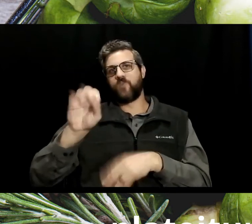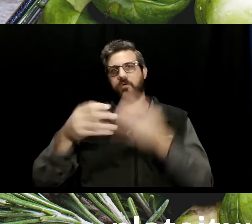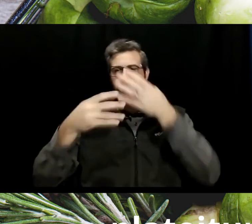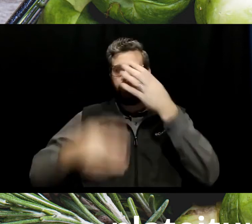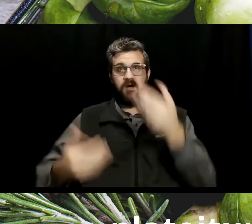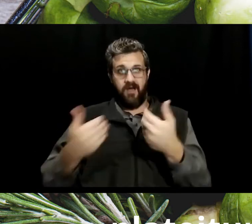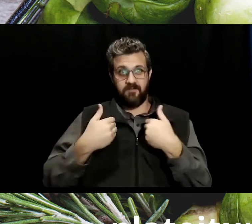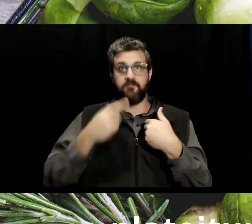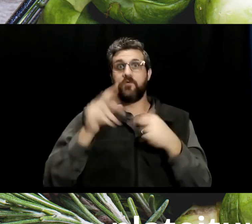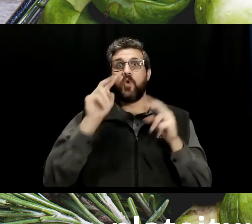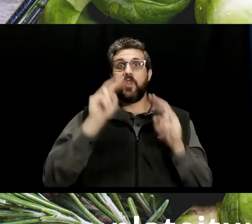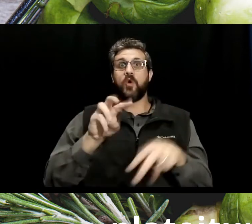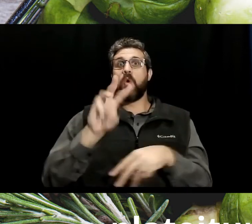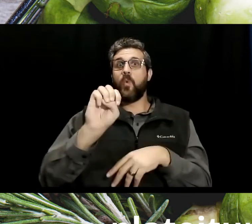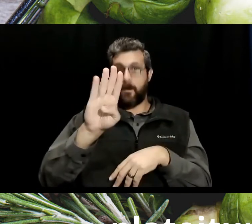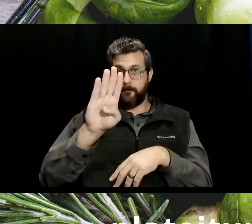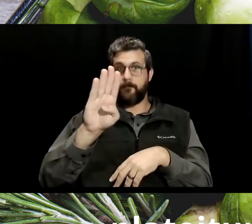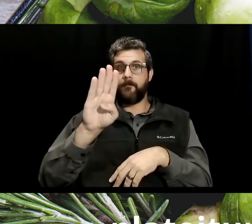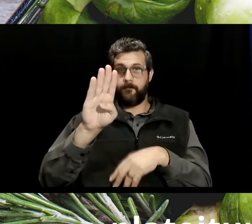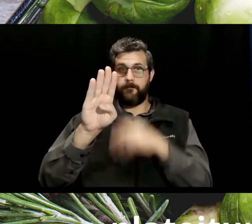those if you visit our website, which is